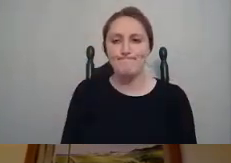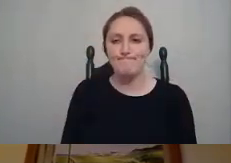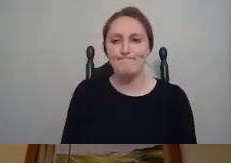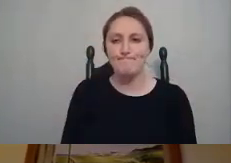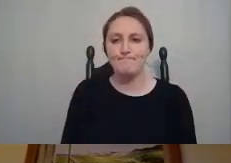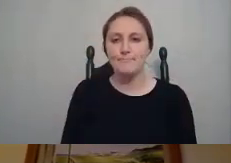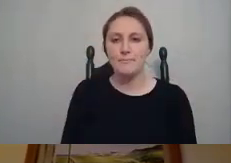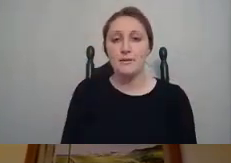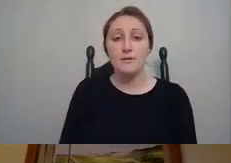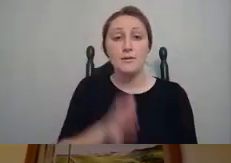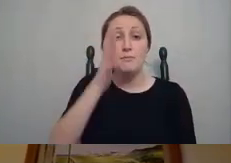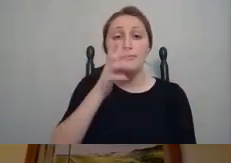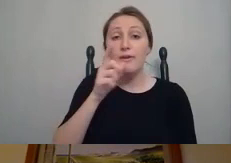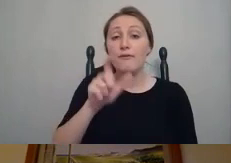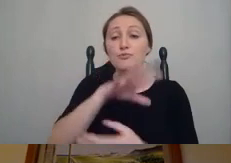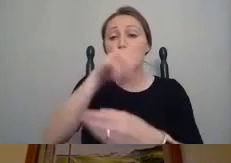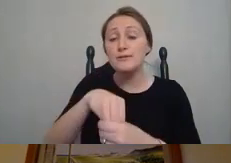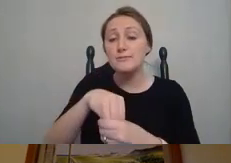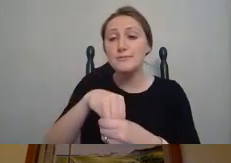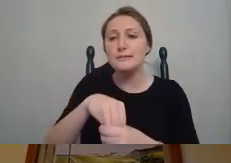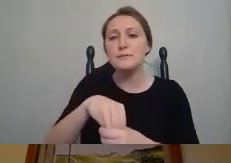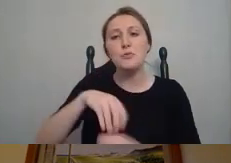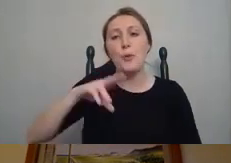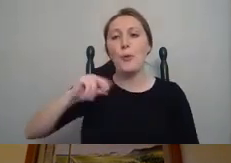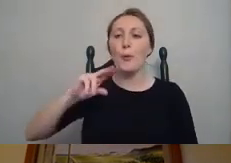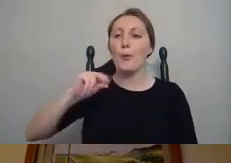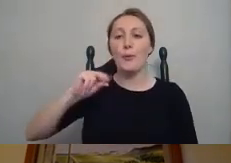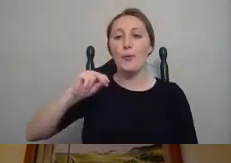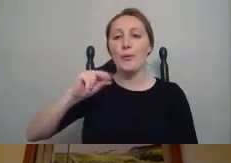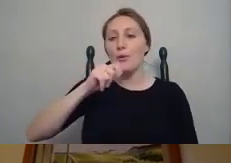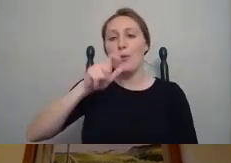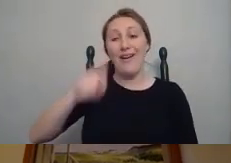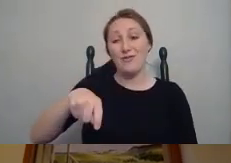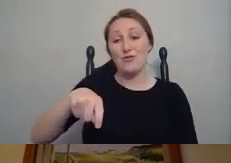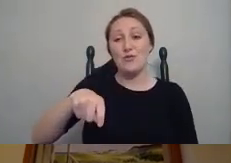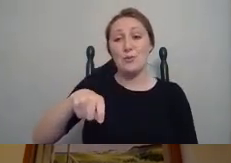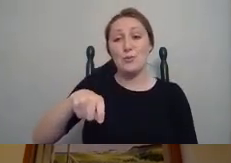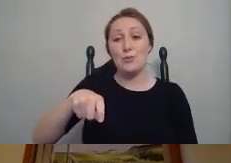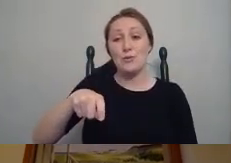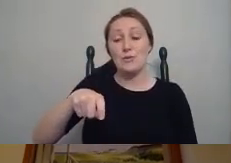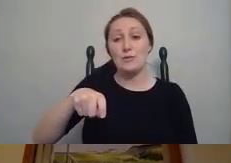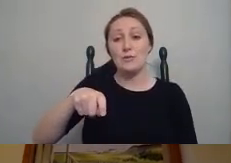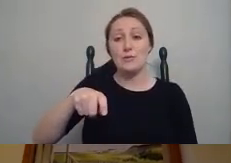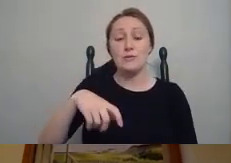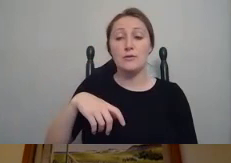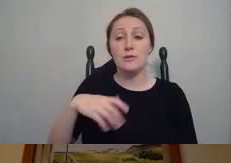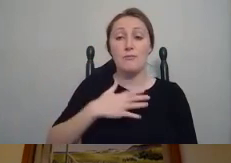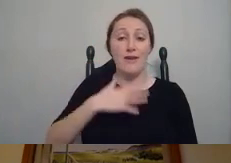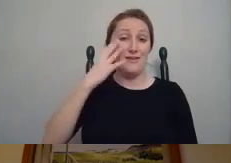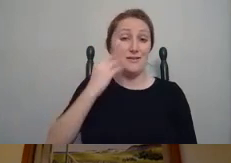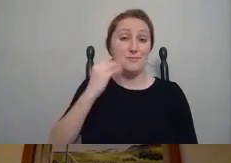Do parents have to participate? No, they don't have to. I can tell you from my experiences,